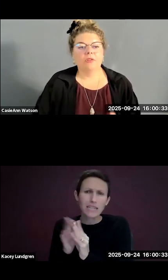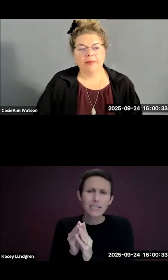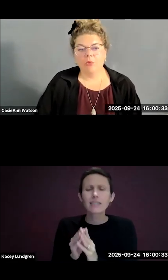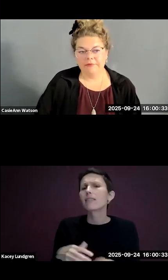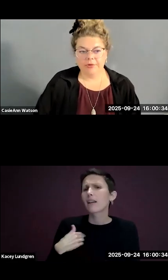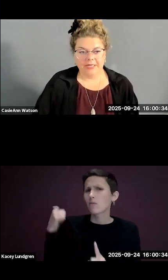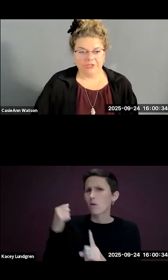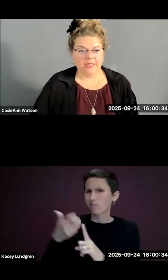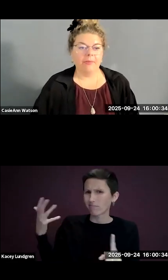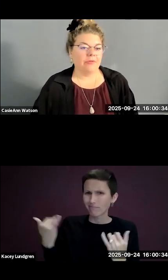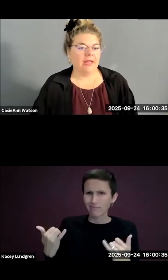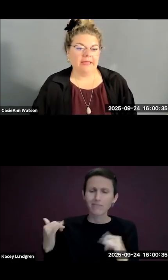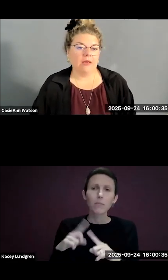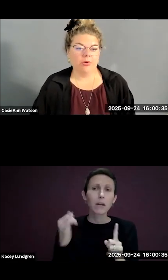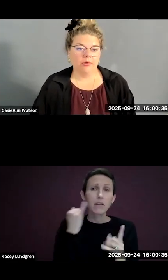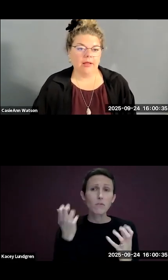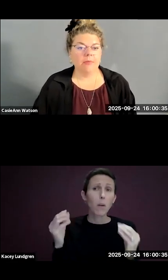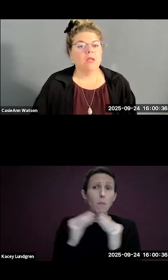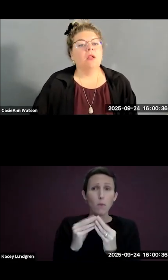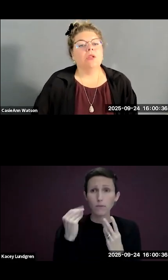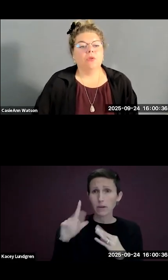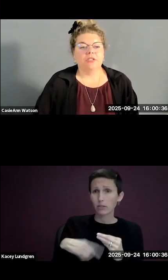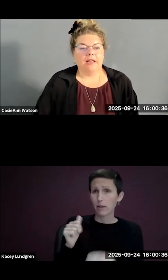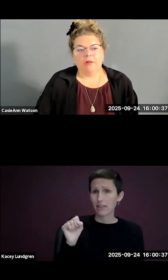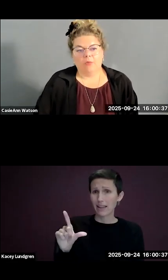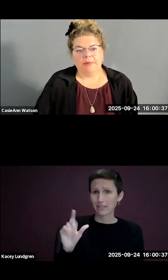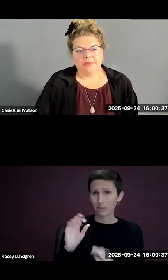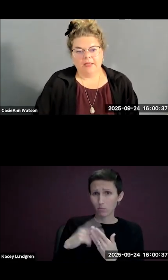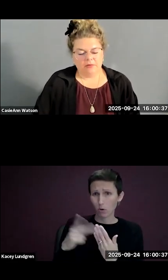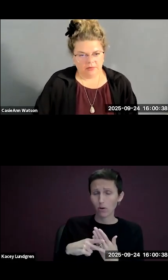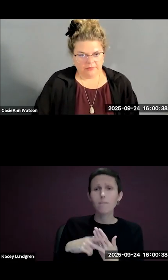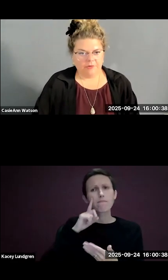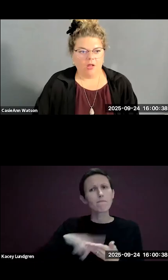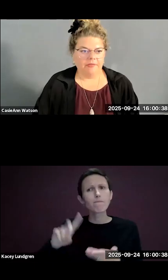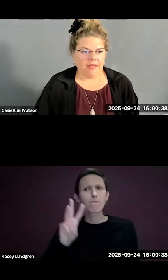now, but if you'd like more information about the ASL program, you can check out our